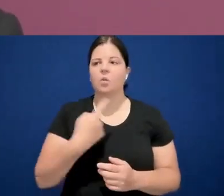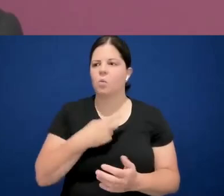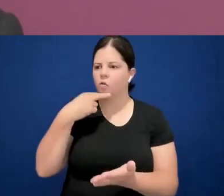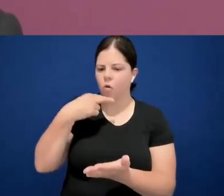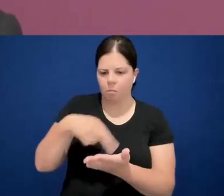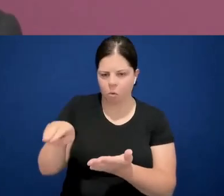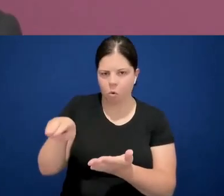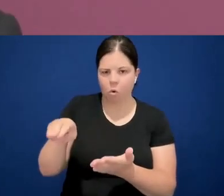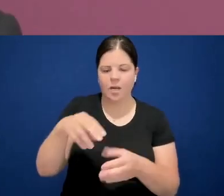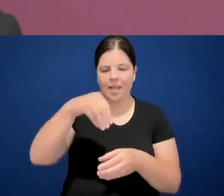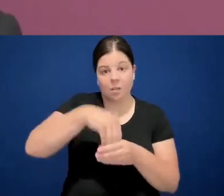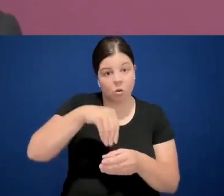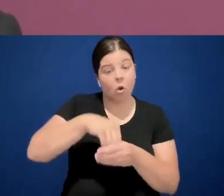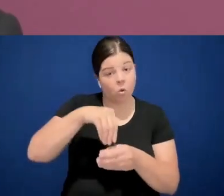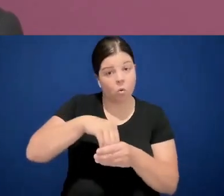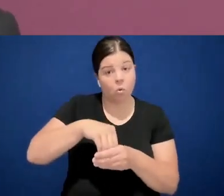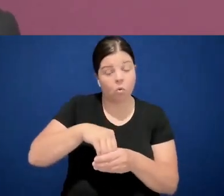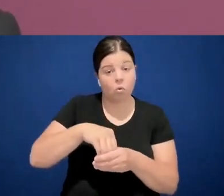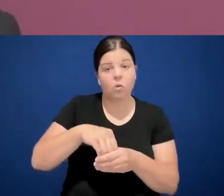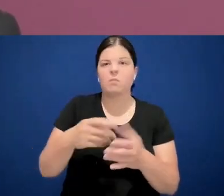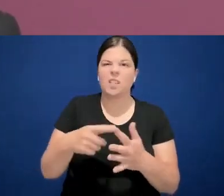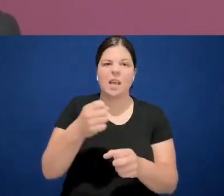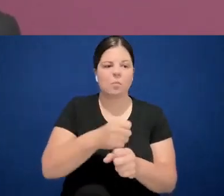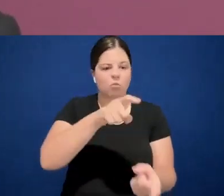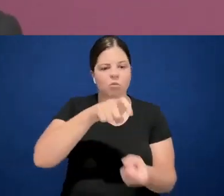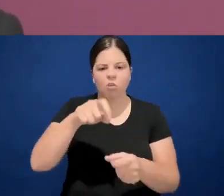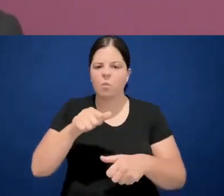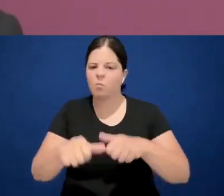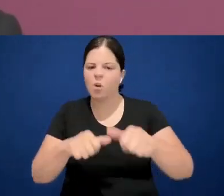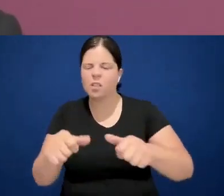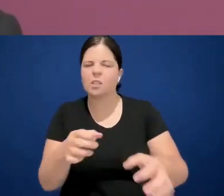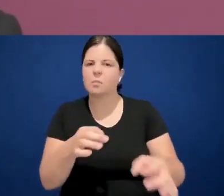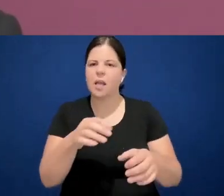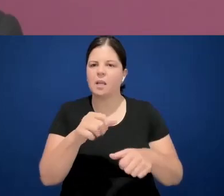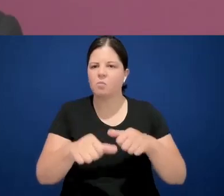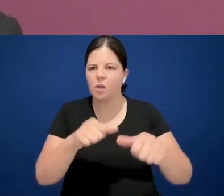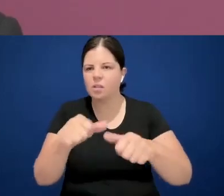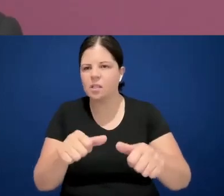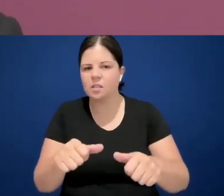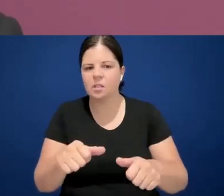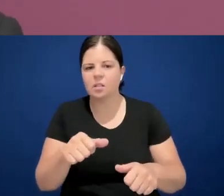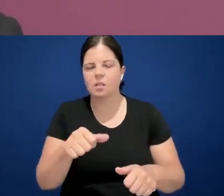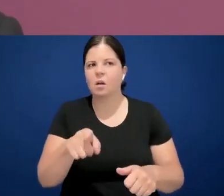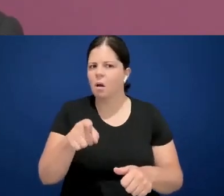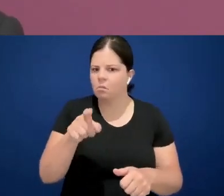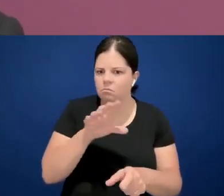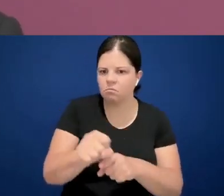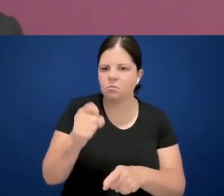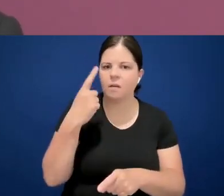so even at the lowest level in a procurement process or a planning process, whether someone might be aware or come across information that